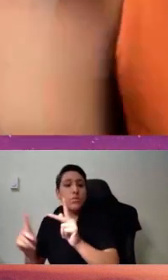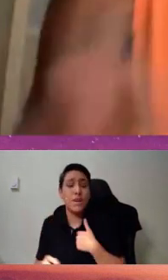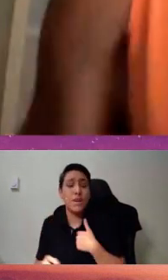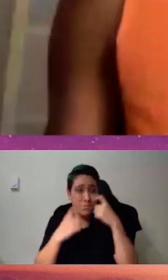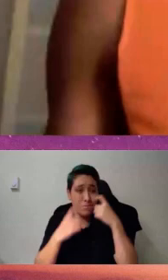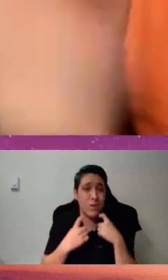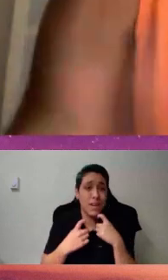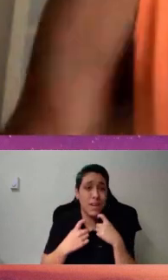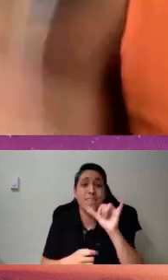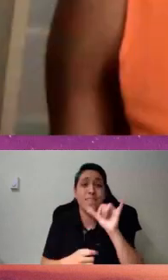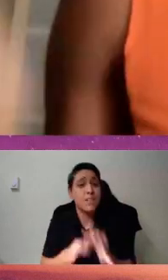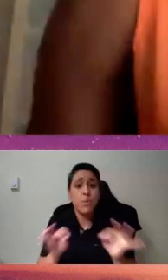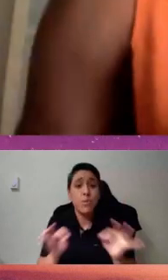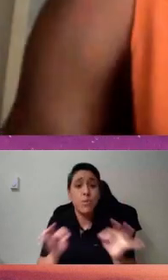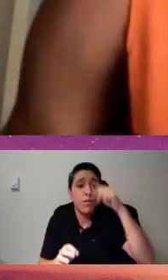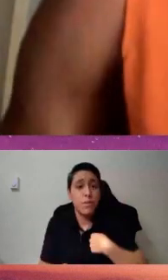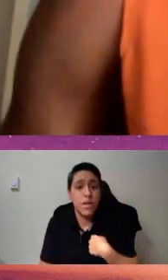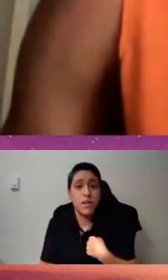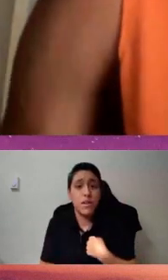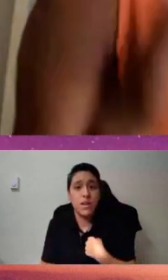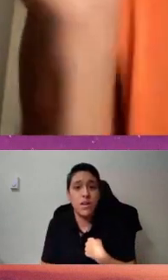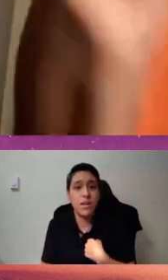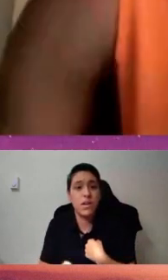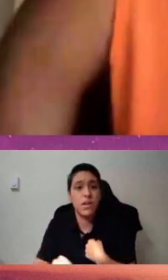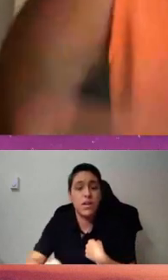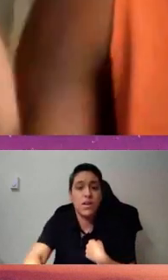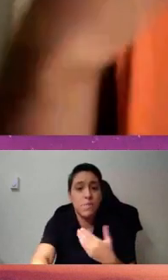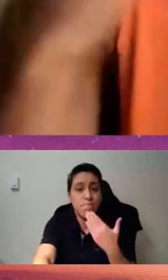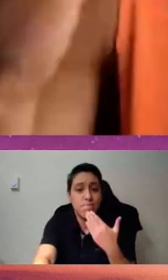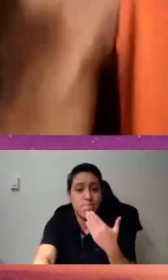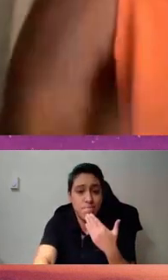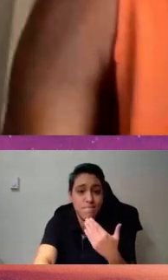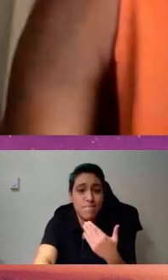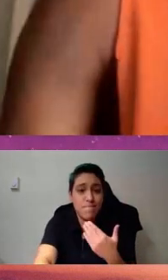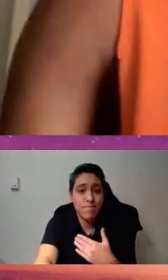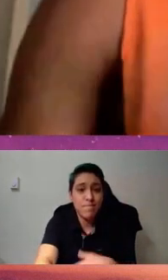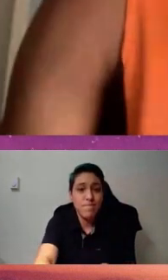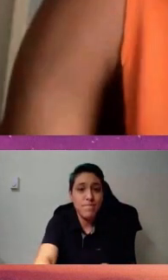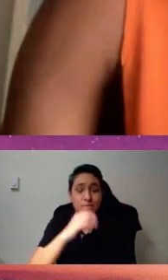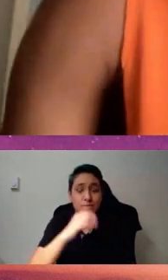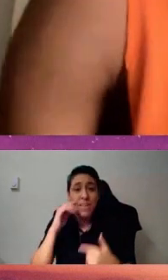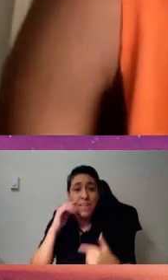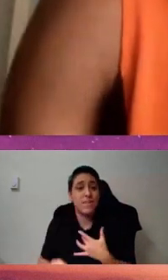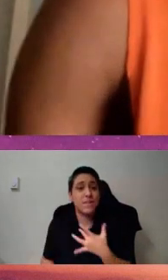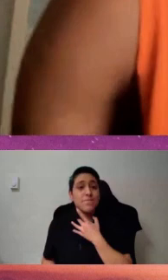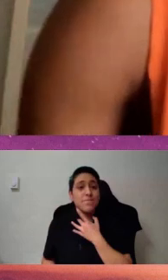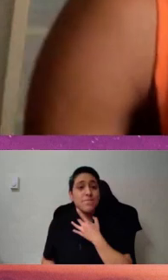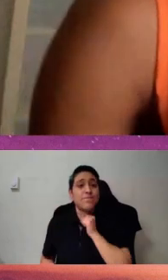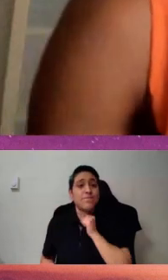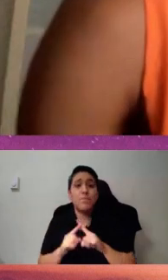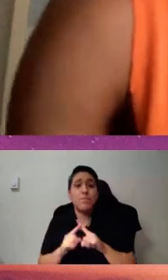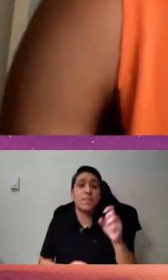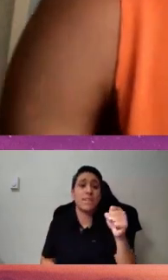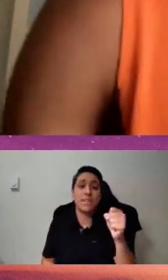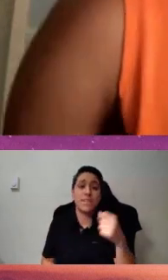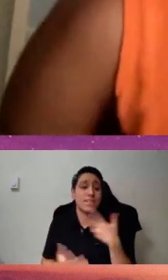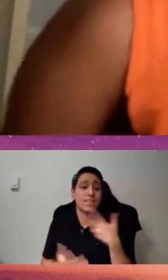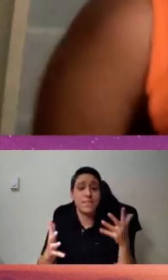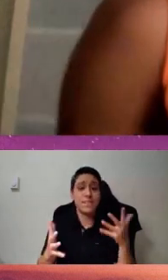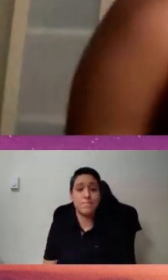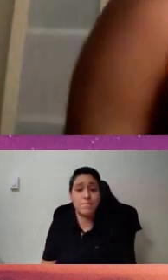It's big. It's big. It's big. It's big. Thank you. I'm getting choked, but that's pretty much